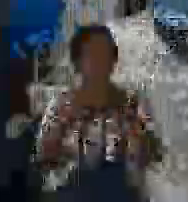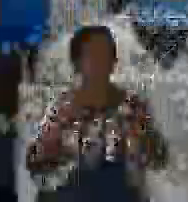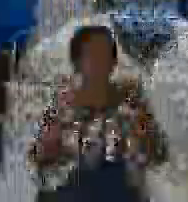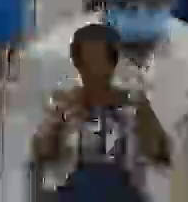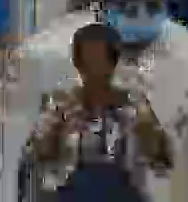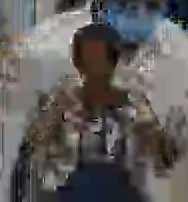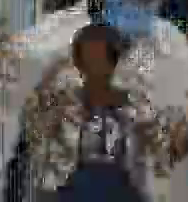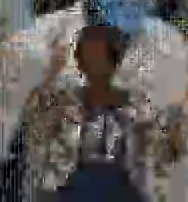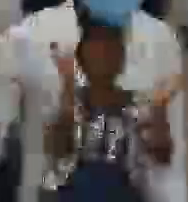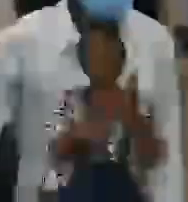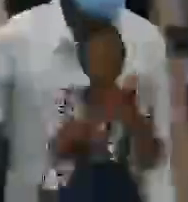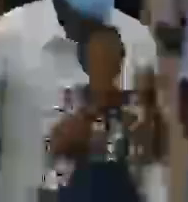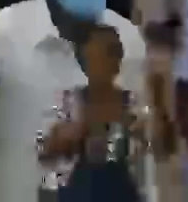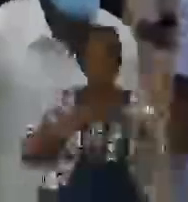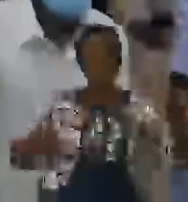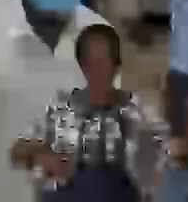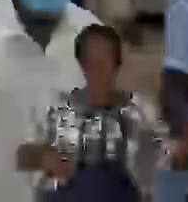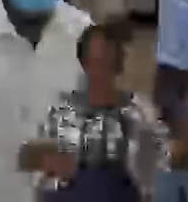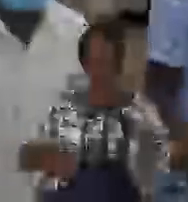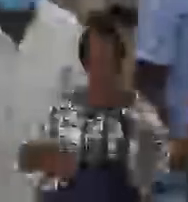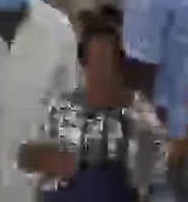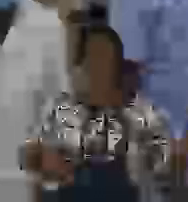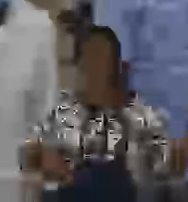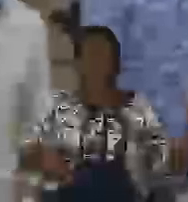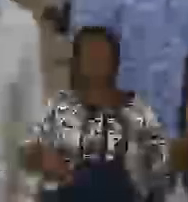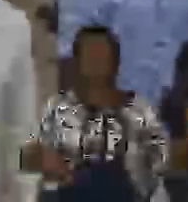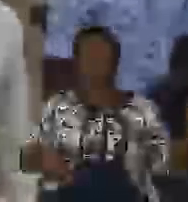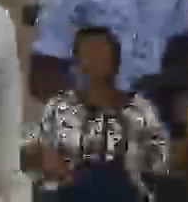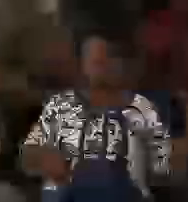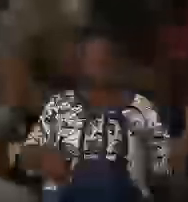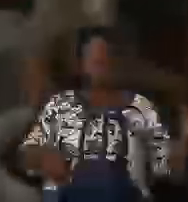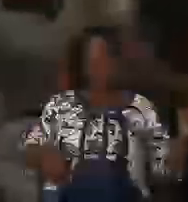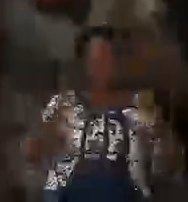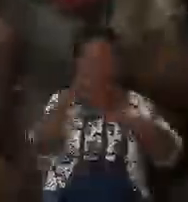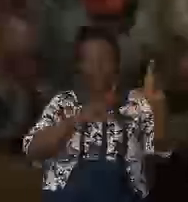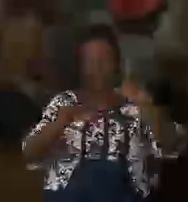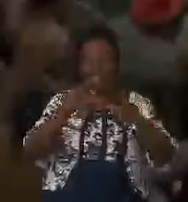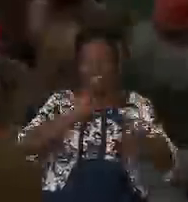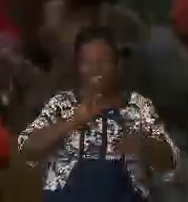Everybody, you know you are getting something now. Praise the Lord.